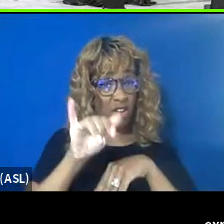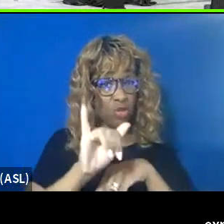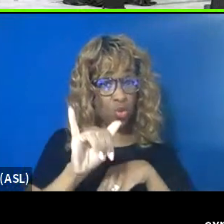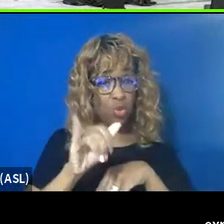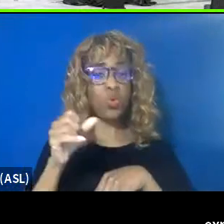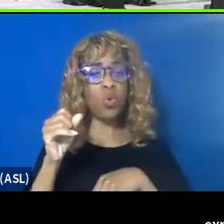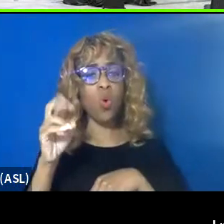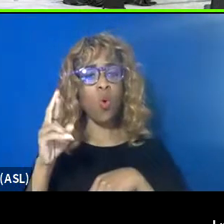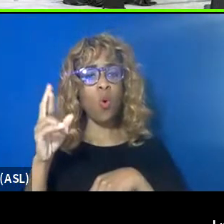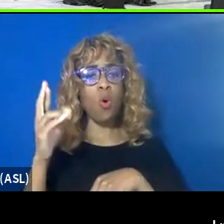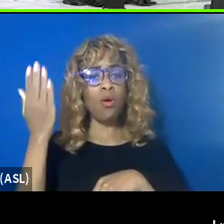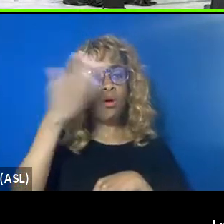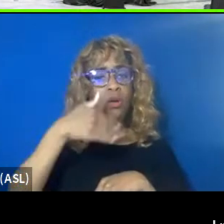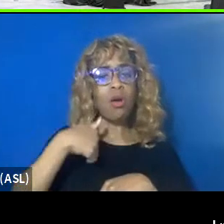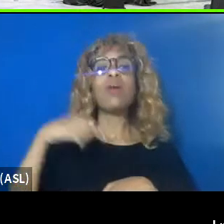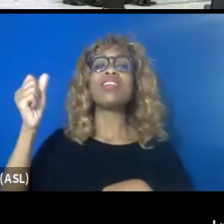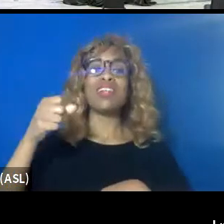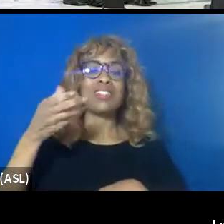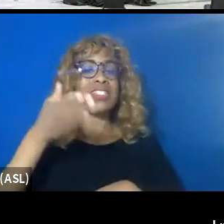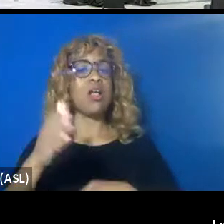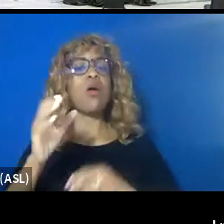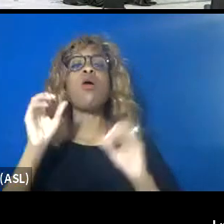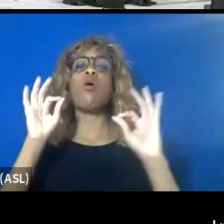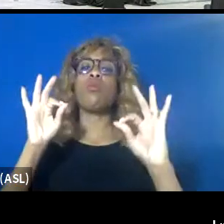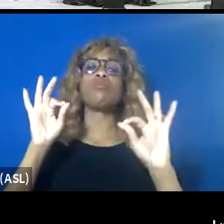is. Okay, great. Okay, thank you.